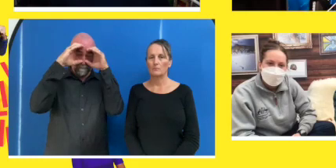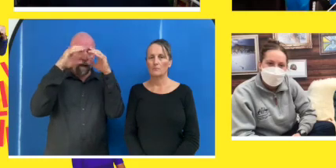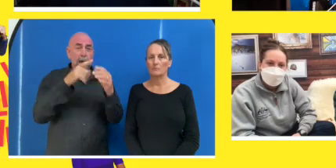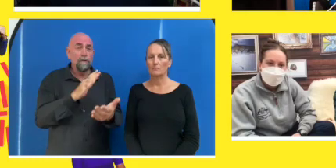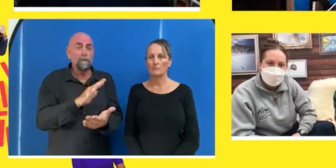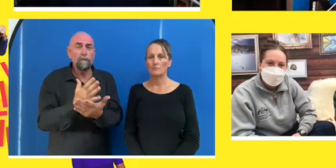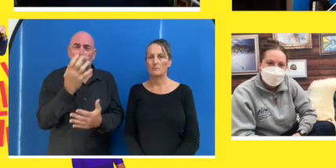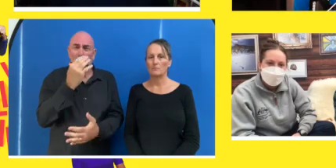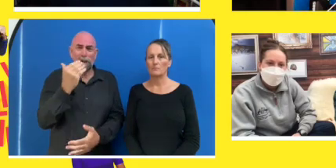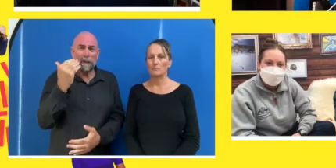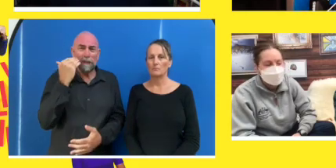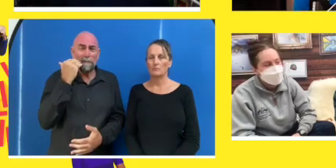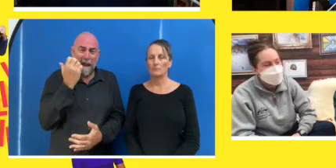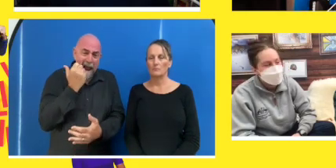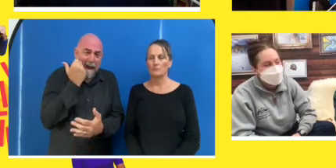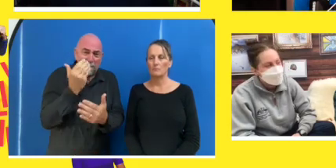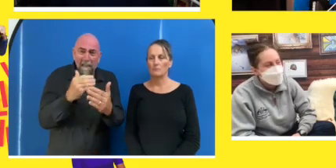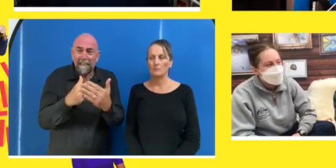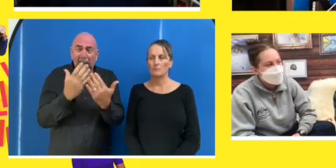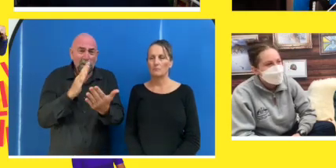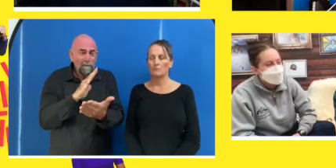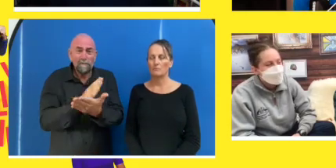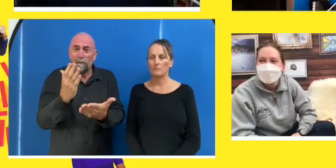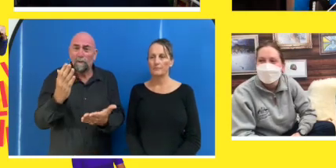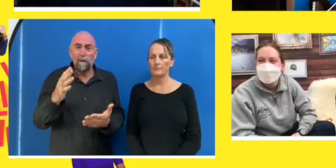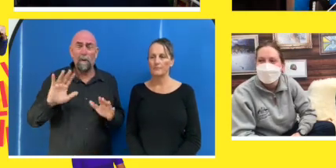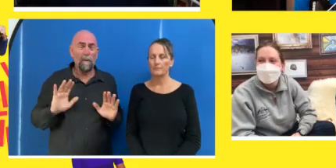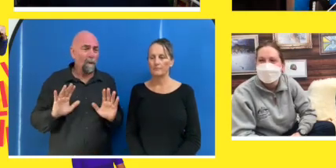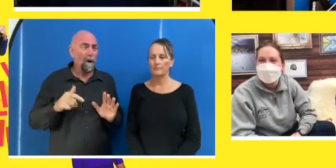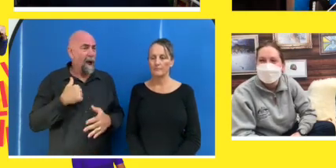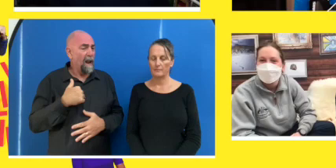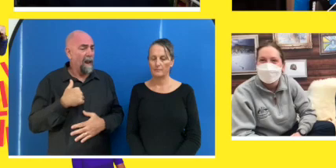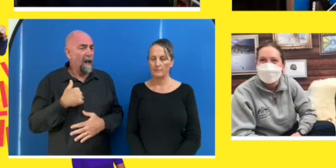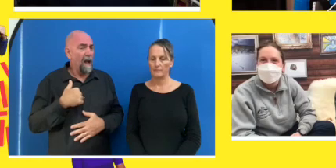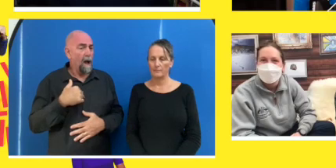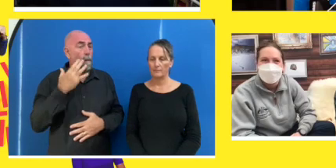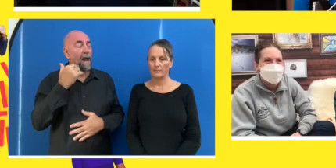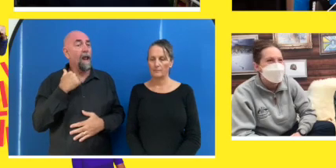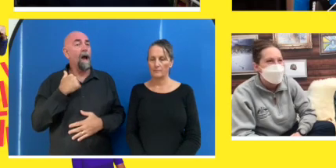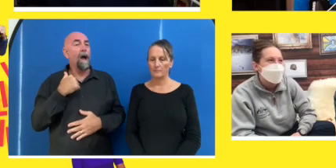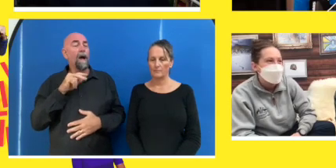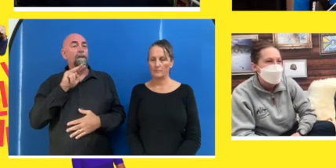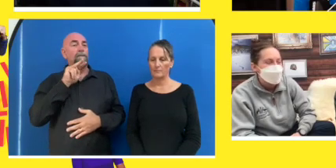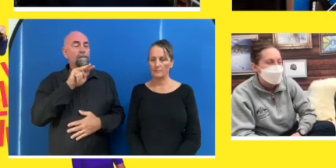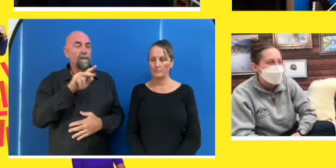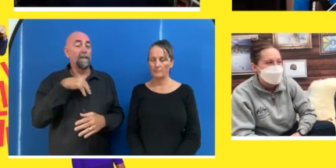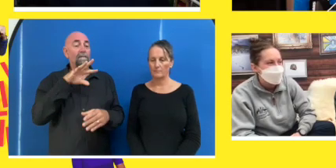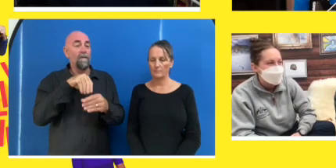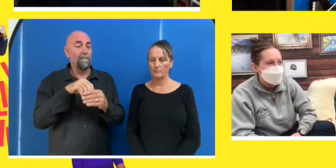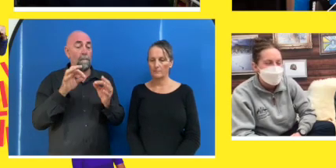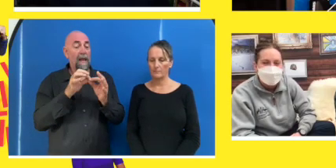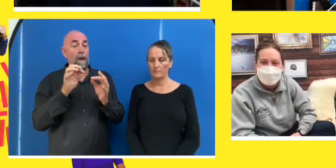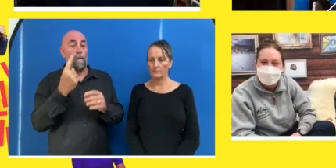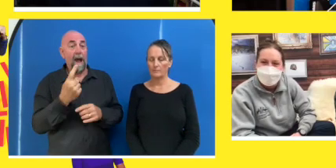you get most excited about being in the village with? I'm so excited to see Marek. I don't know what